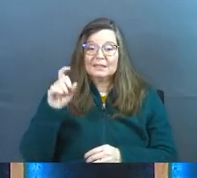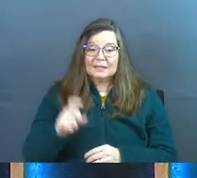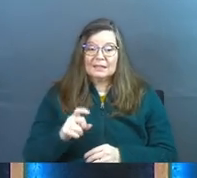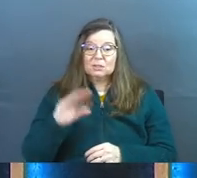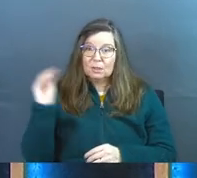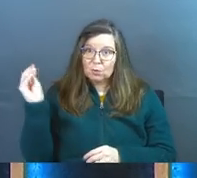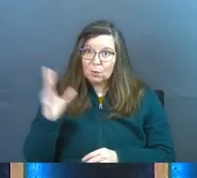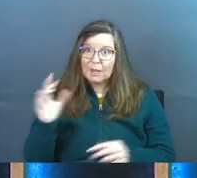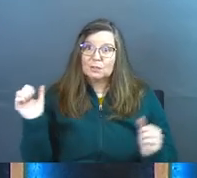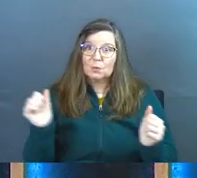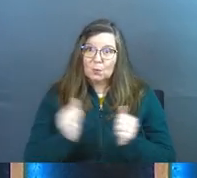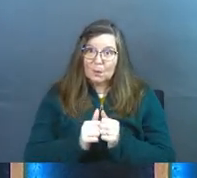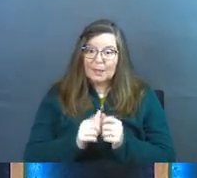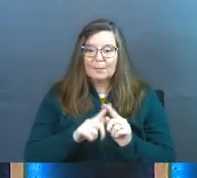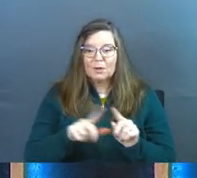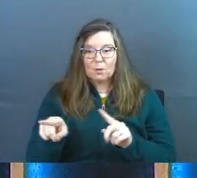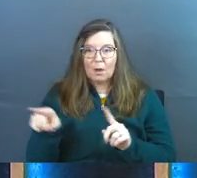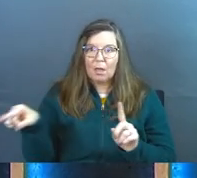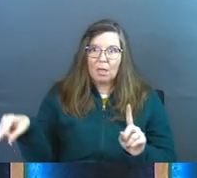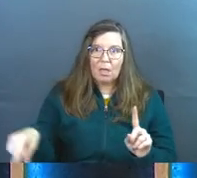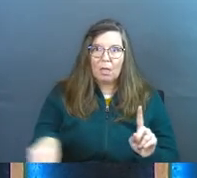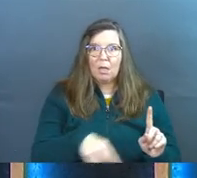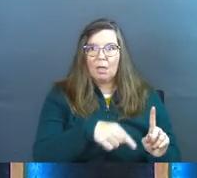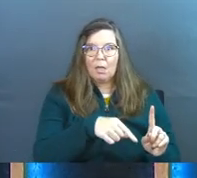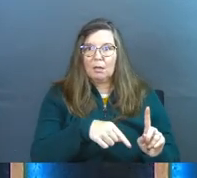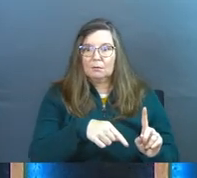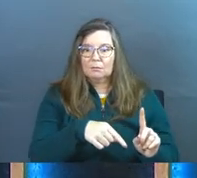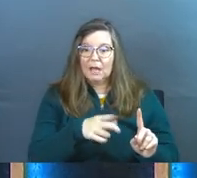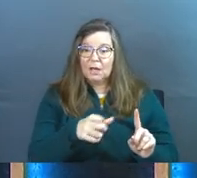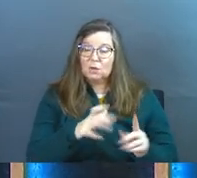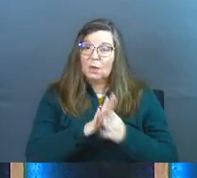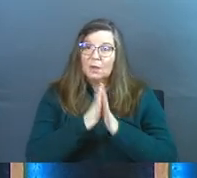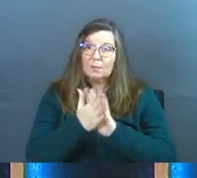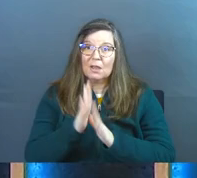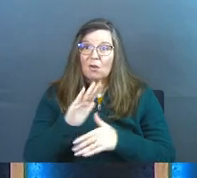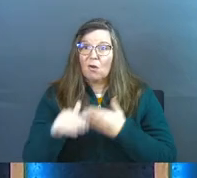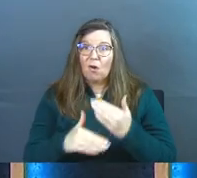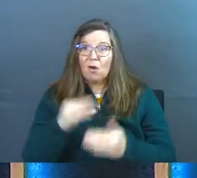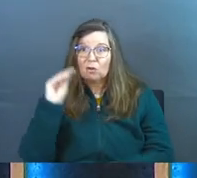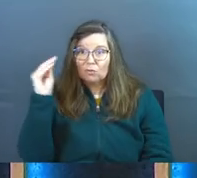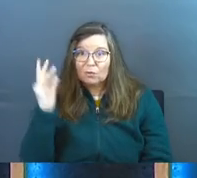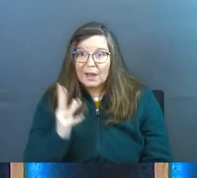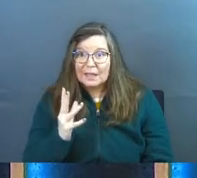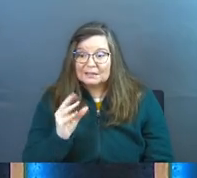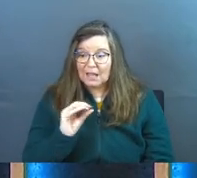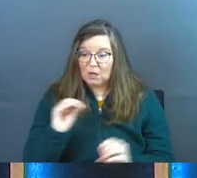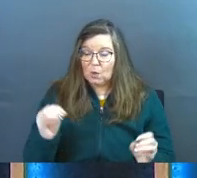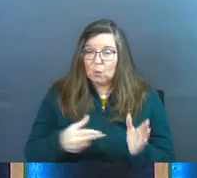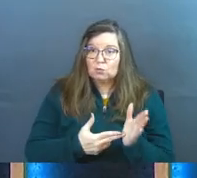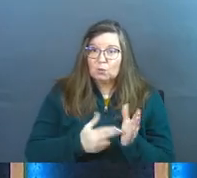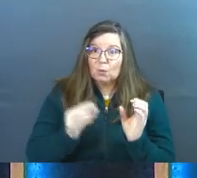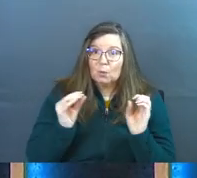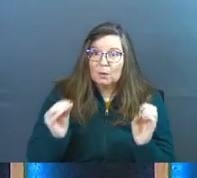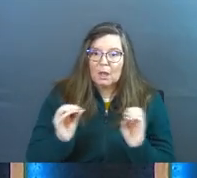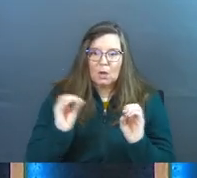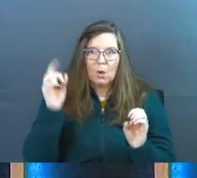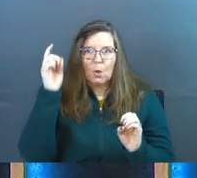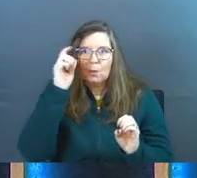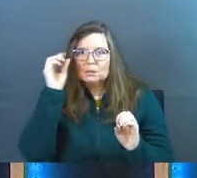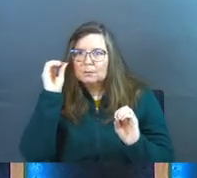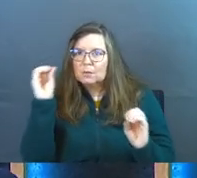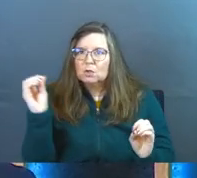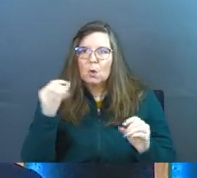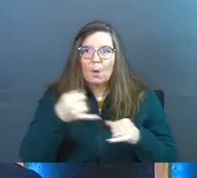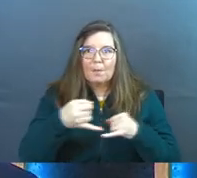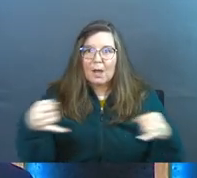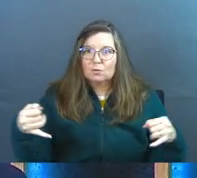needs some grace with it, but you can also swing it back the other way and you can be all grace and no truth and no wisdom and